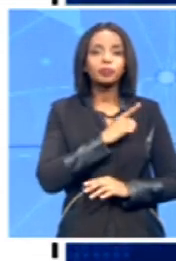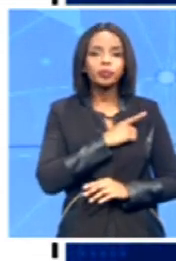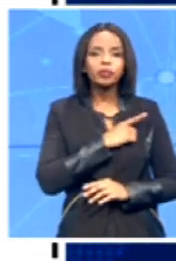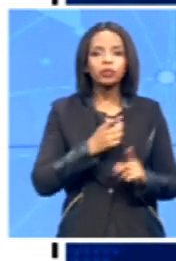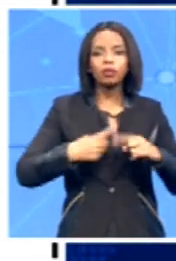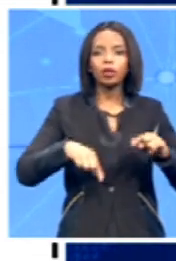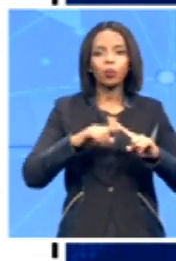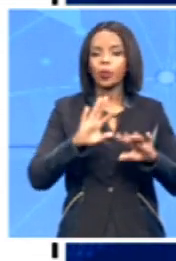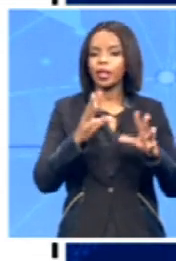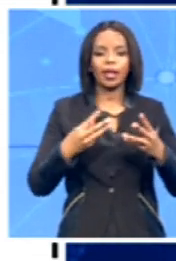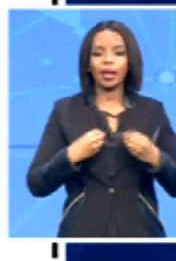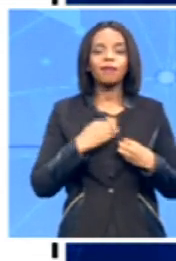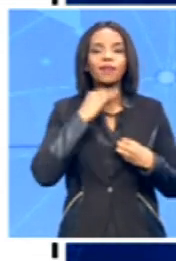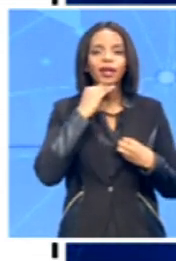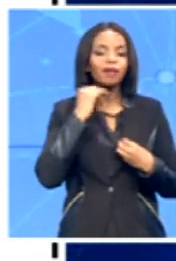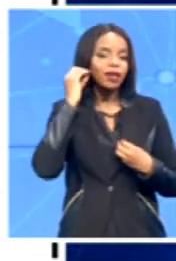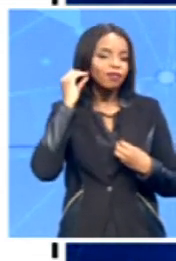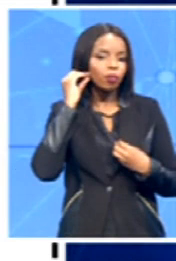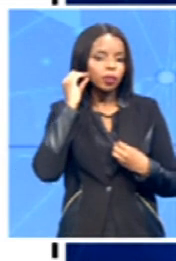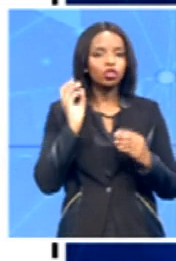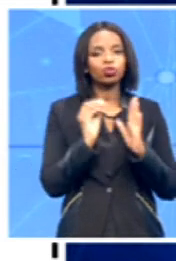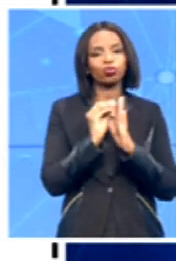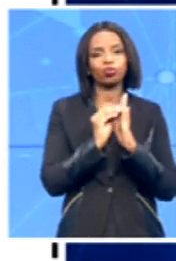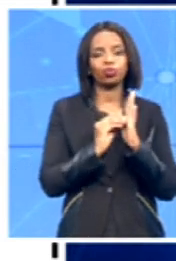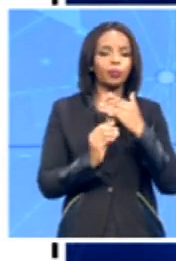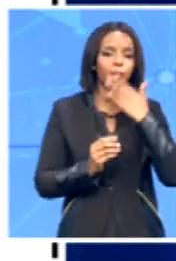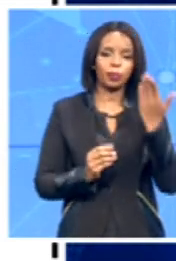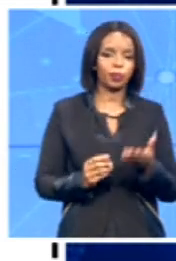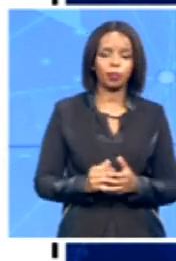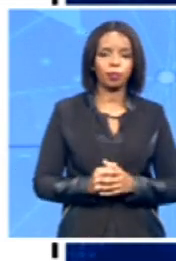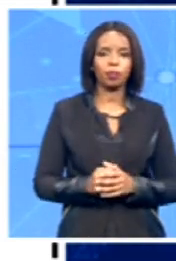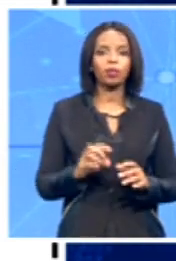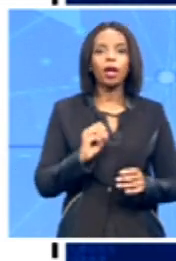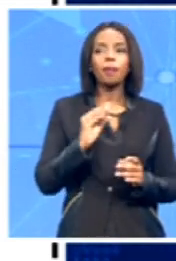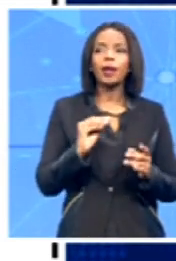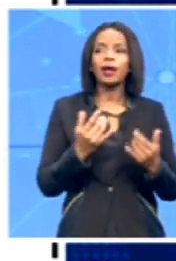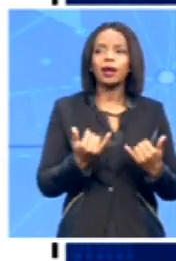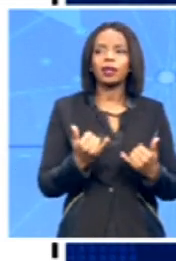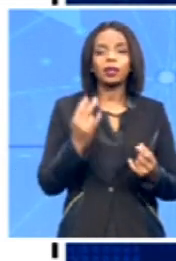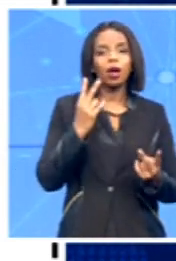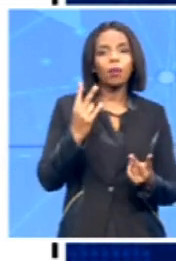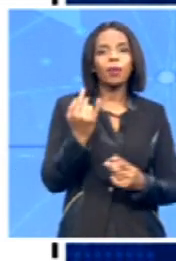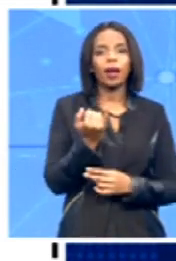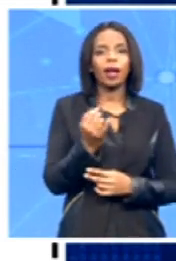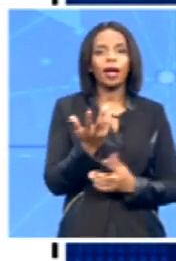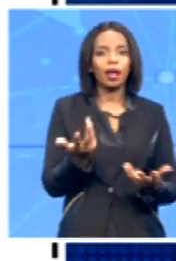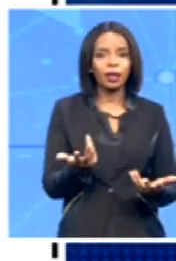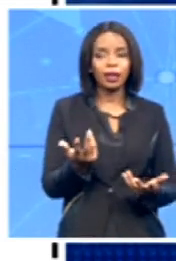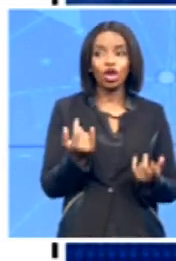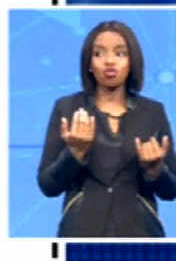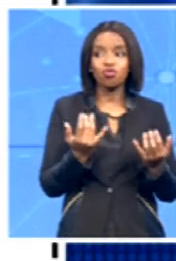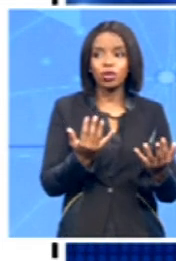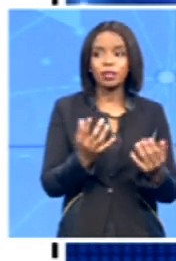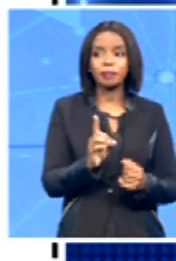call. So what does it look graphically? It looks at the COVID disease, which is green, is significantly higher in the third